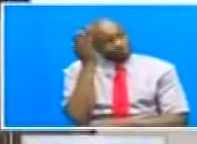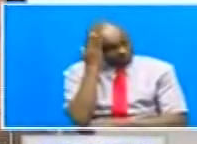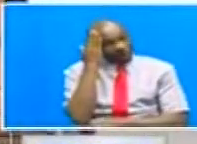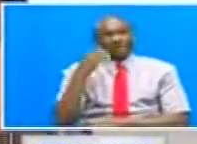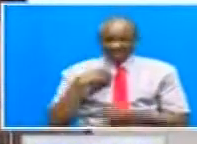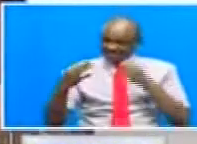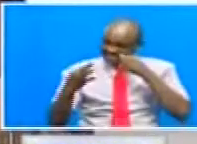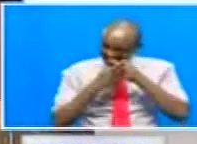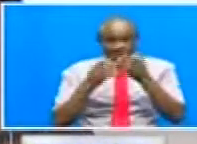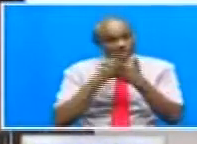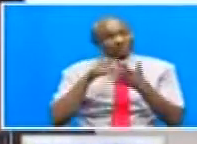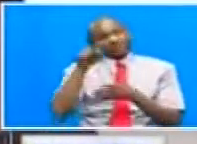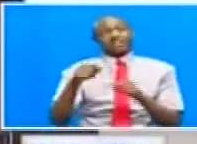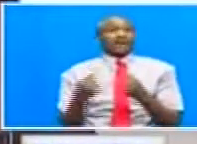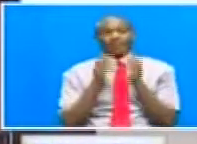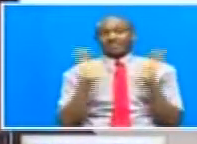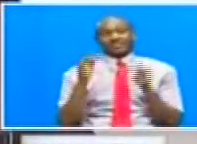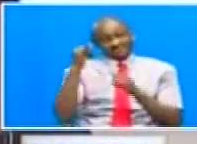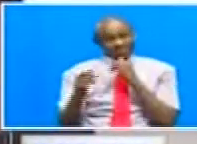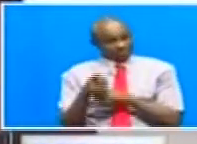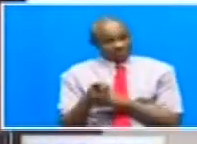only have 8 weeks for this to happen. And I think